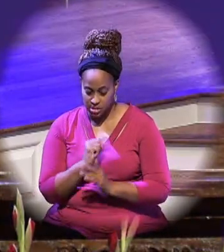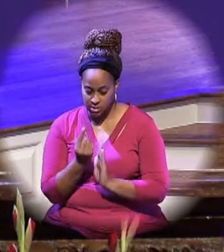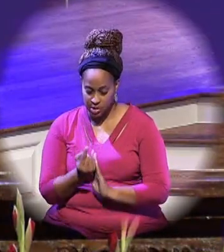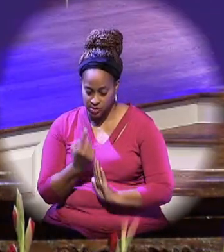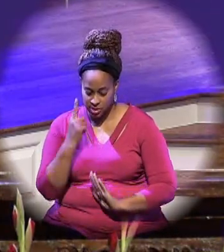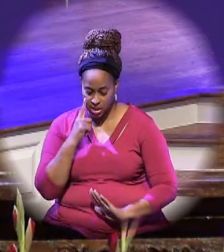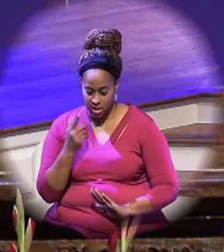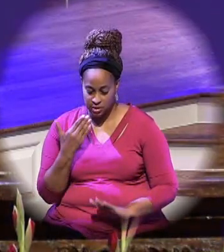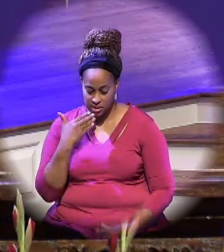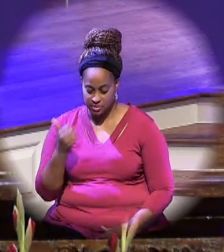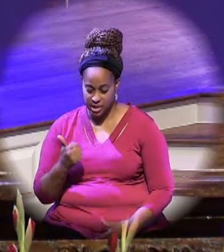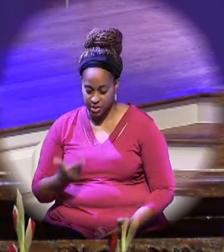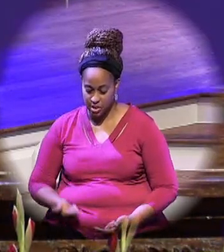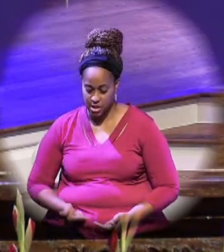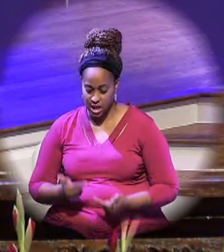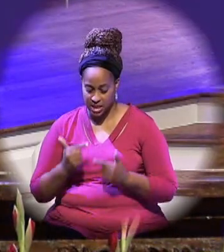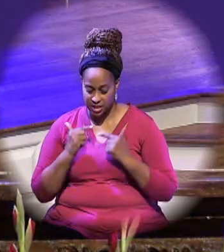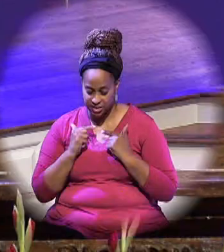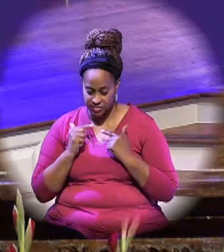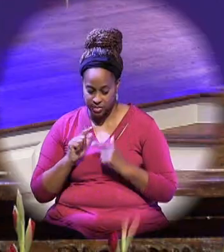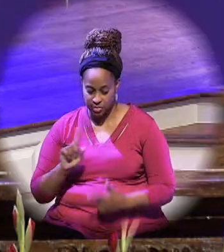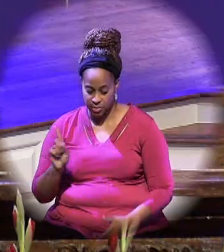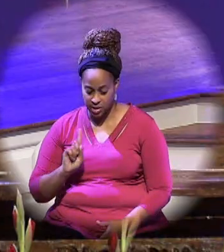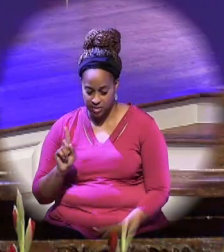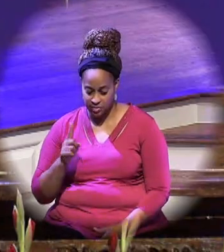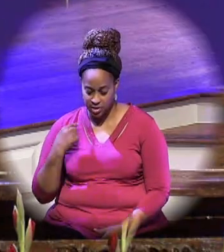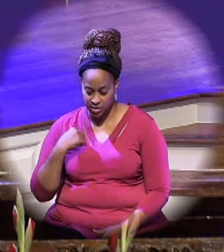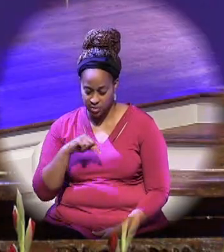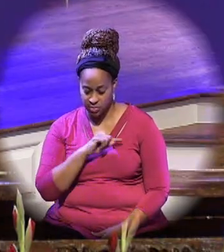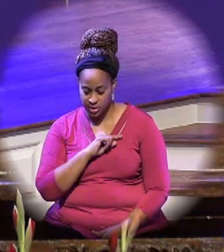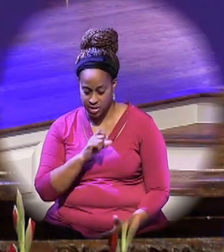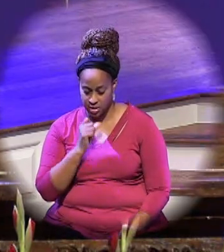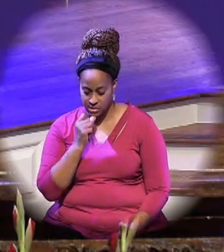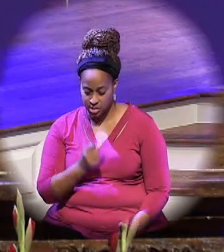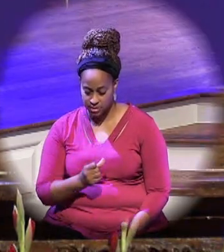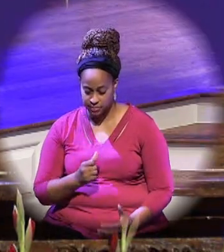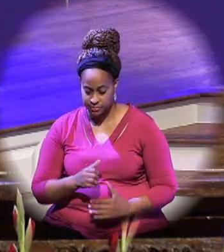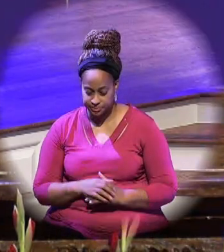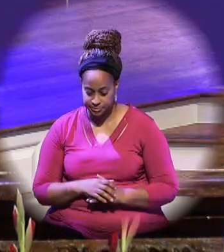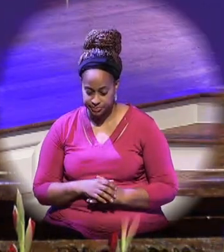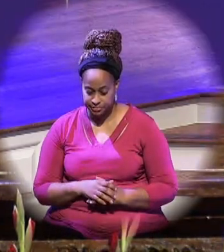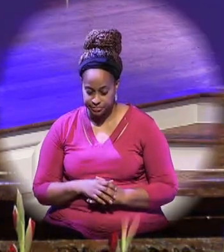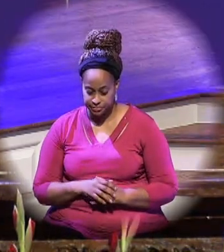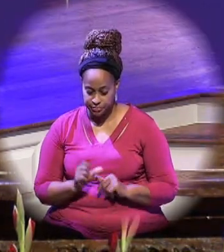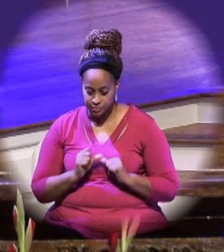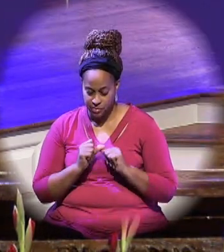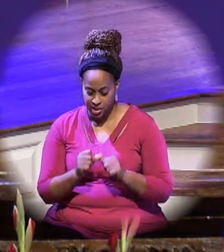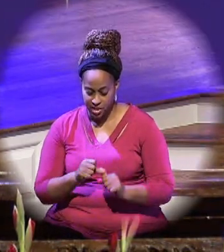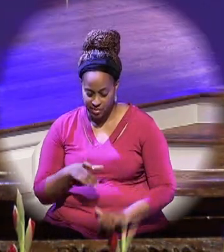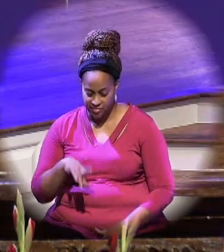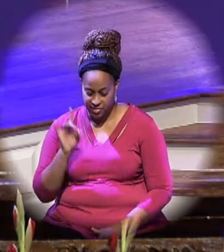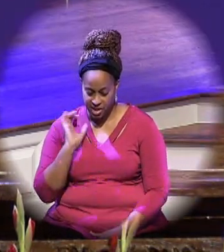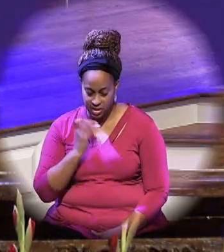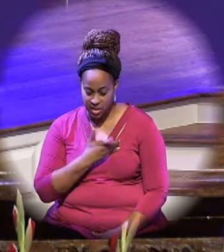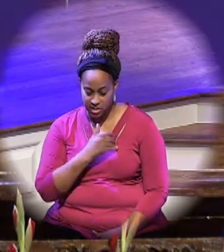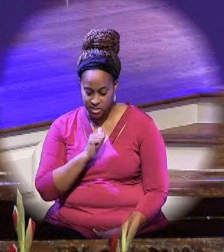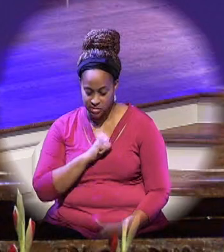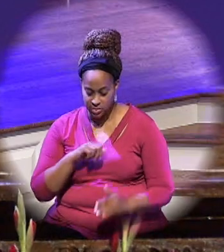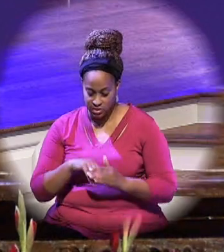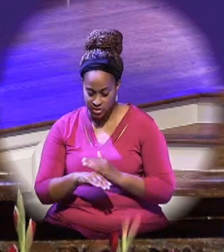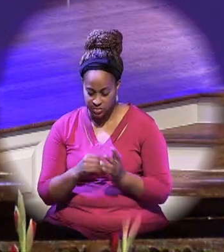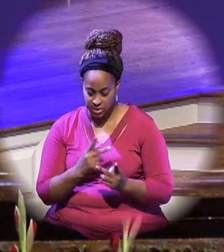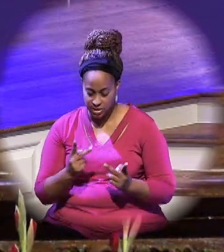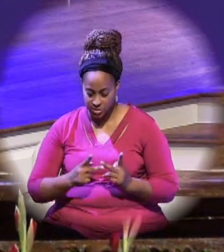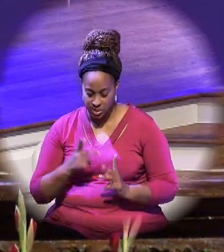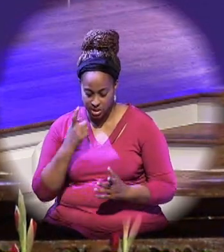going to be a better life wherever you aren't. And yet, Lord, when we find ourselves in those places, we